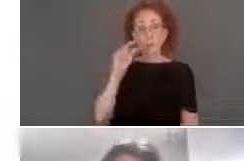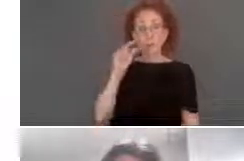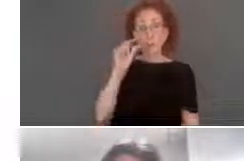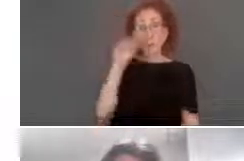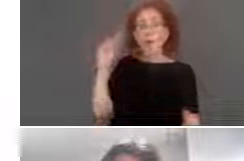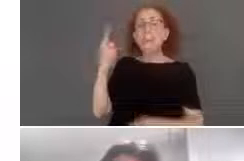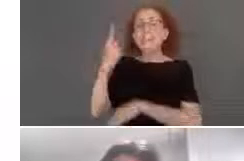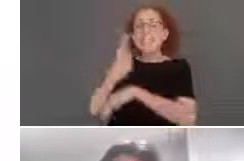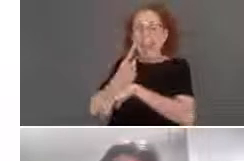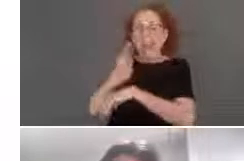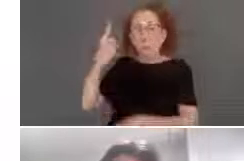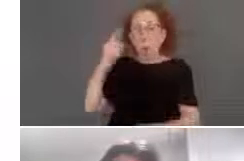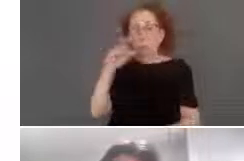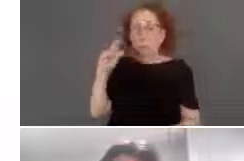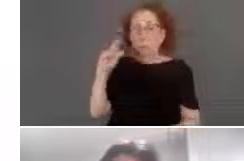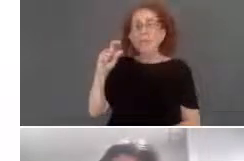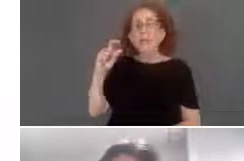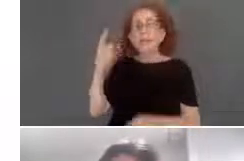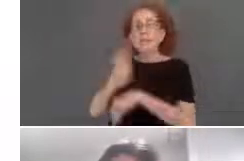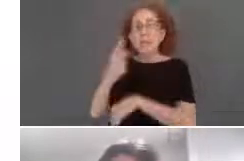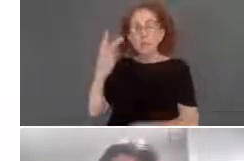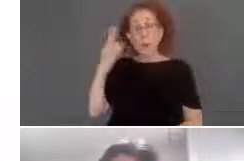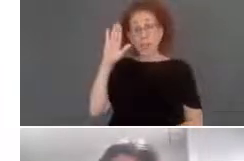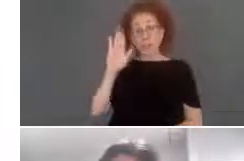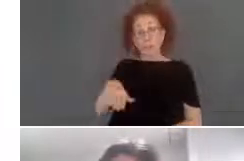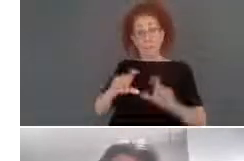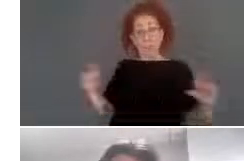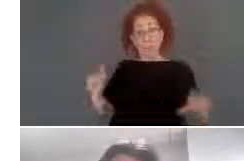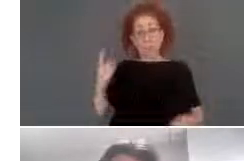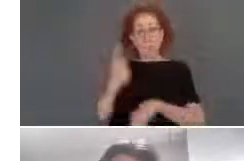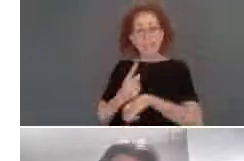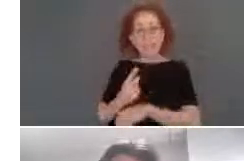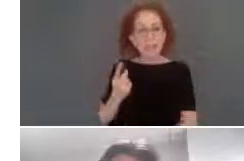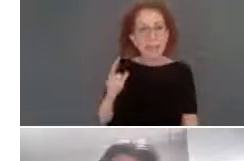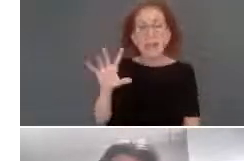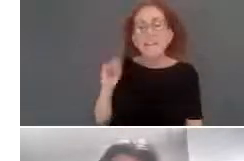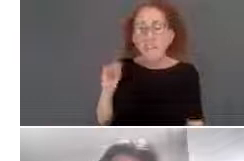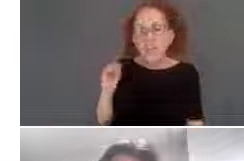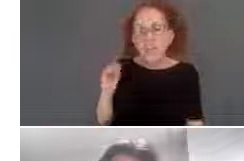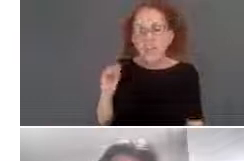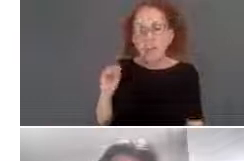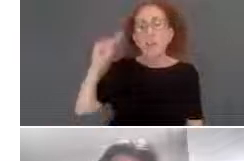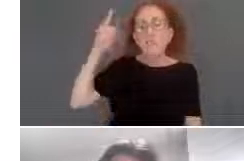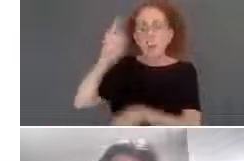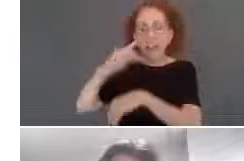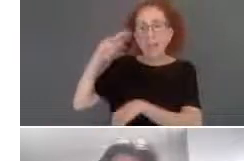those waves, and the last row is day 50 of each of those waves. And then, so the